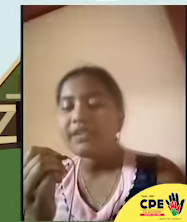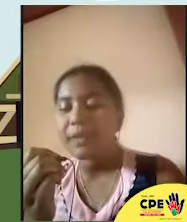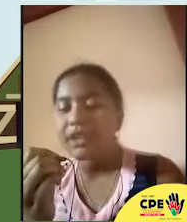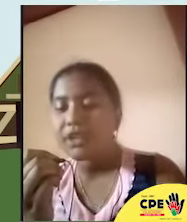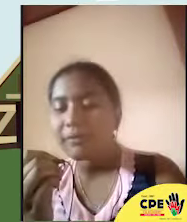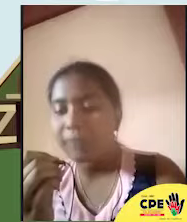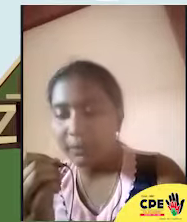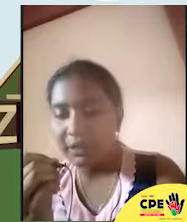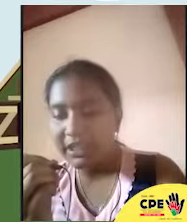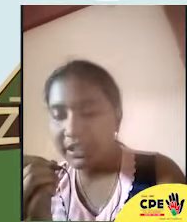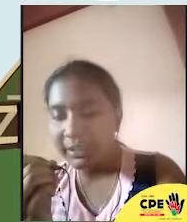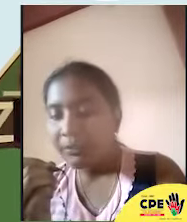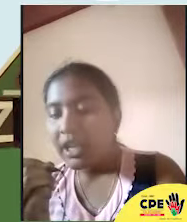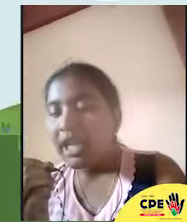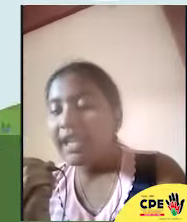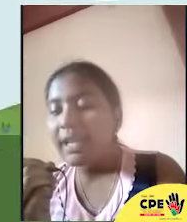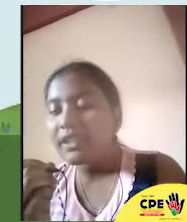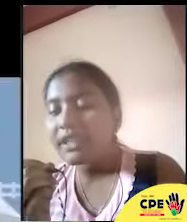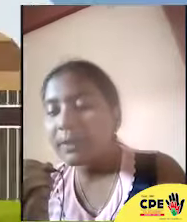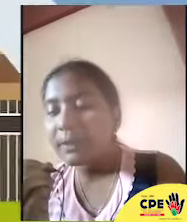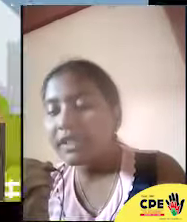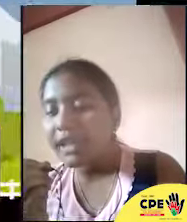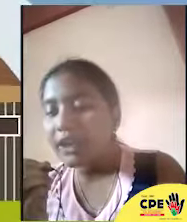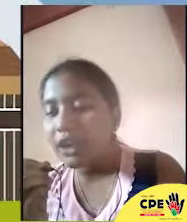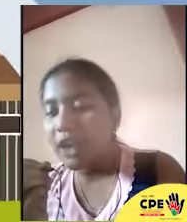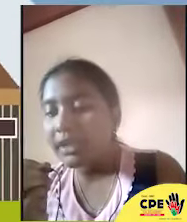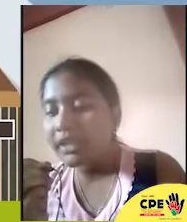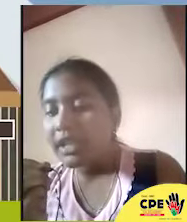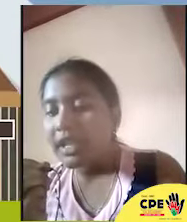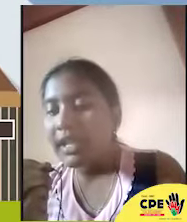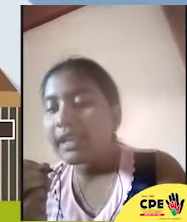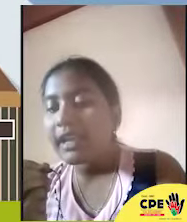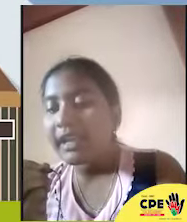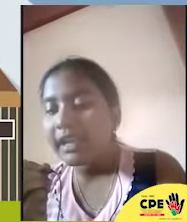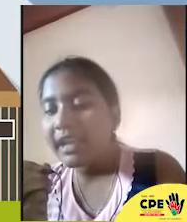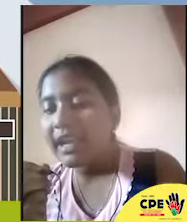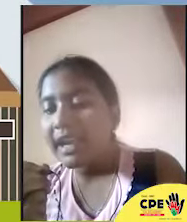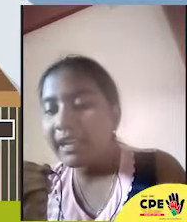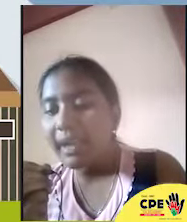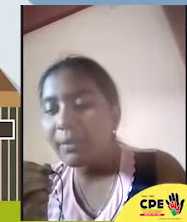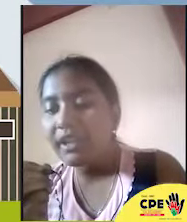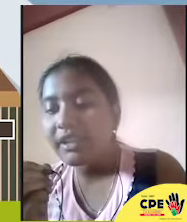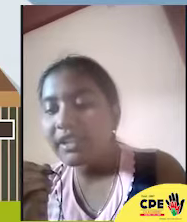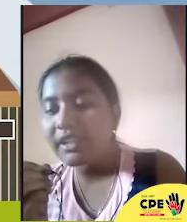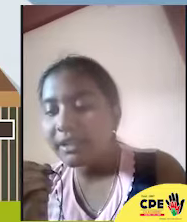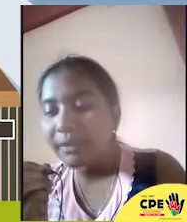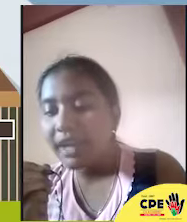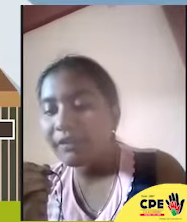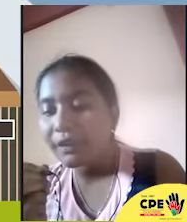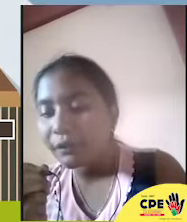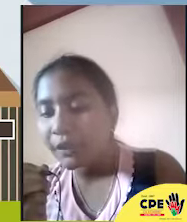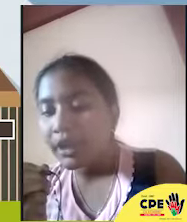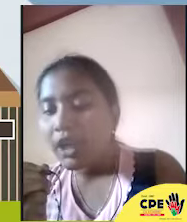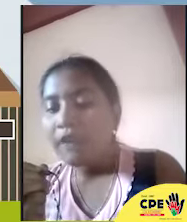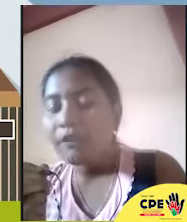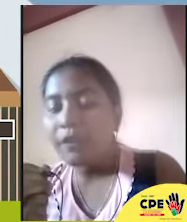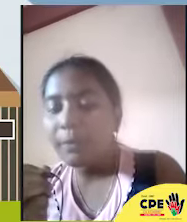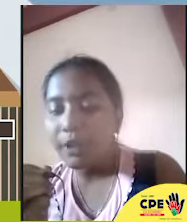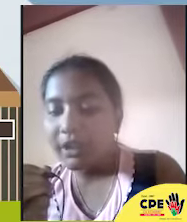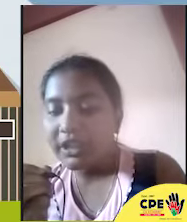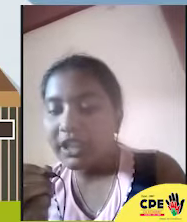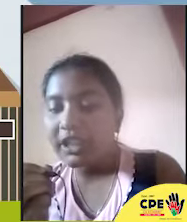excessive pressure of population, labor surplus economics like India and rapid increase in the demand for food,